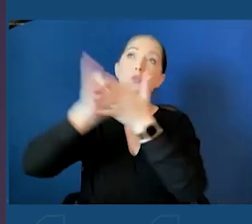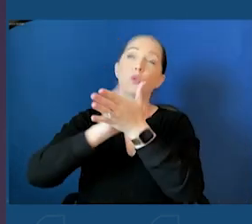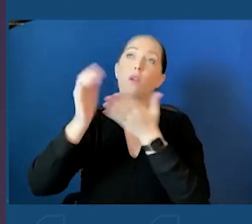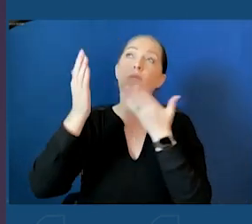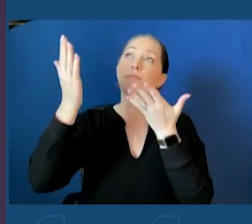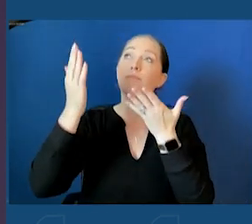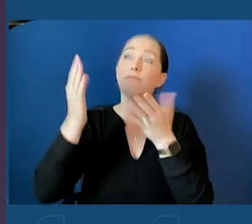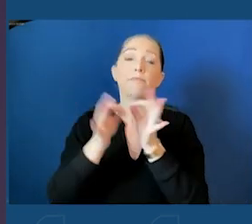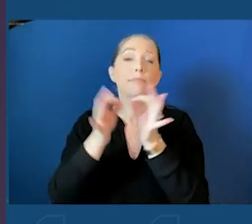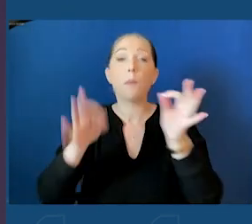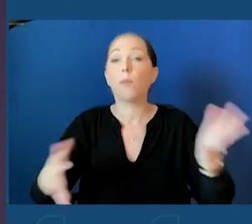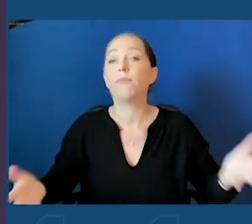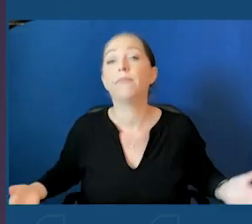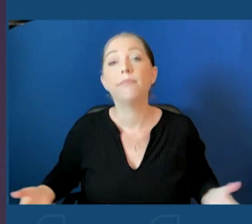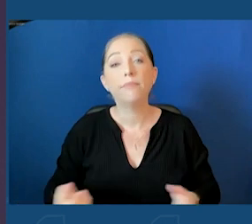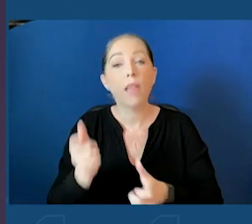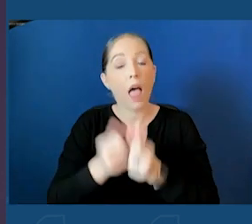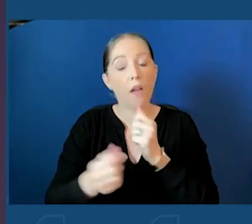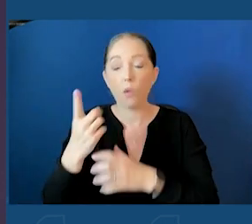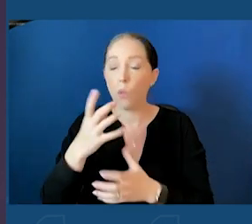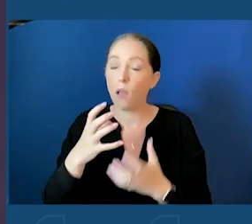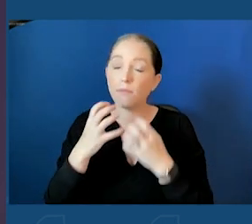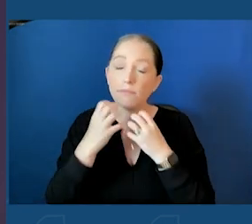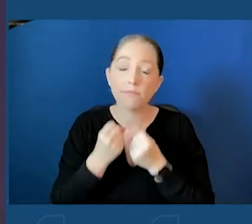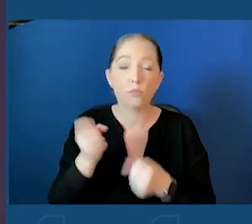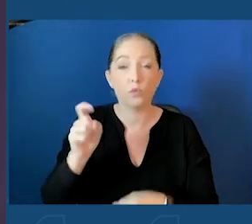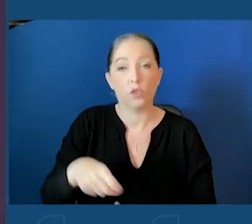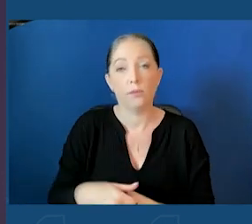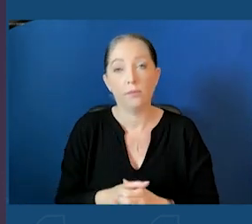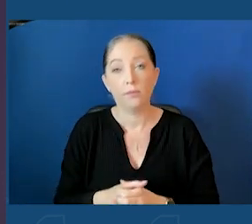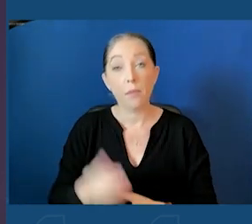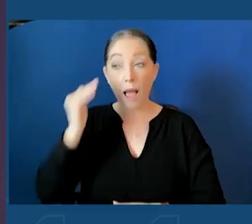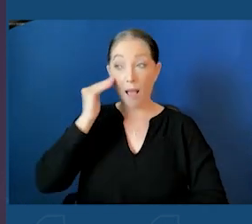Everybody deserves it. And I know with the commitment of the people in